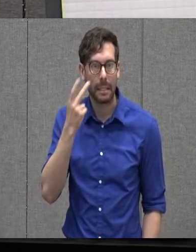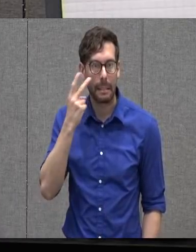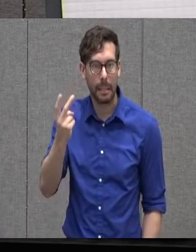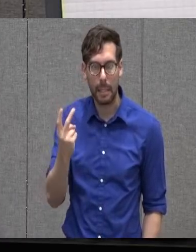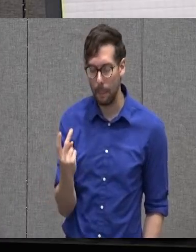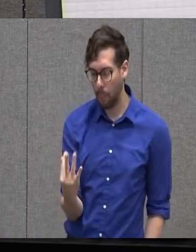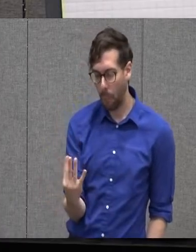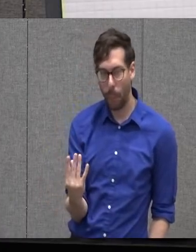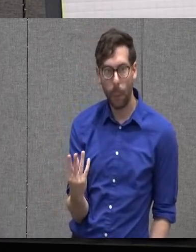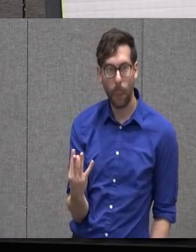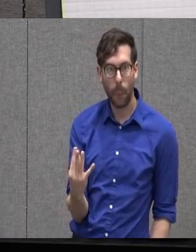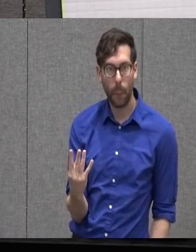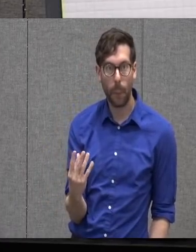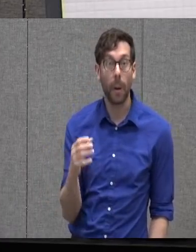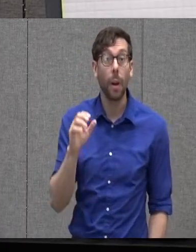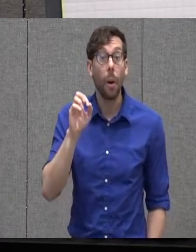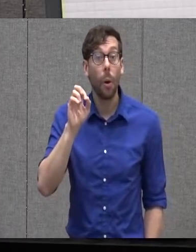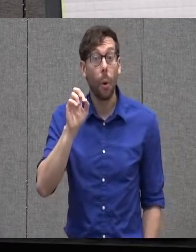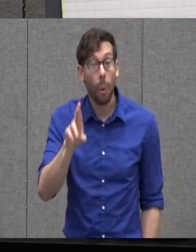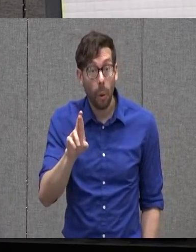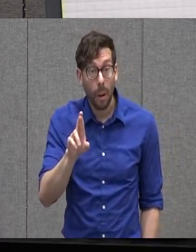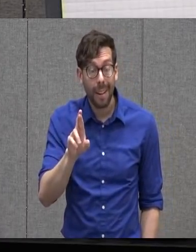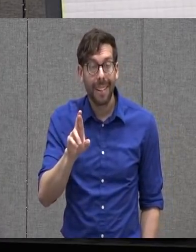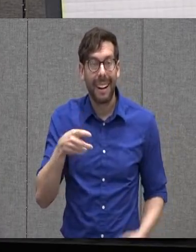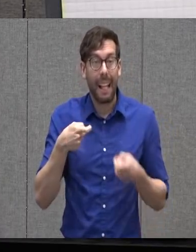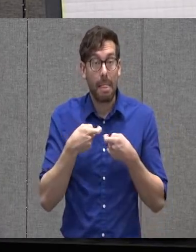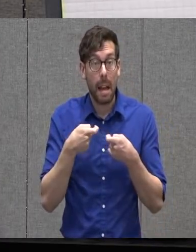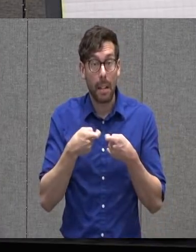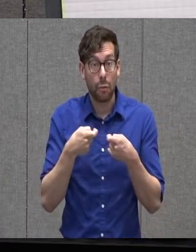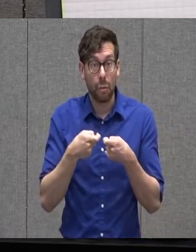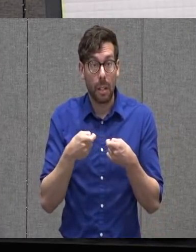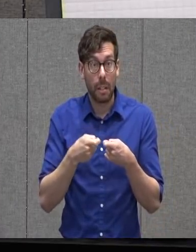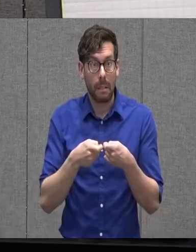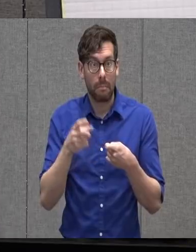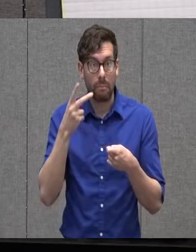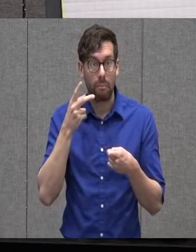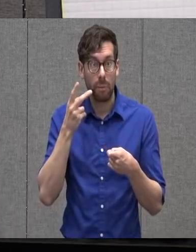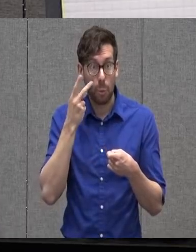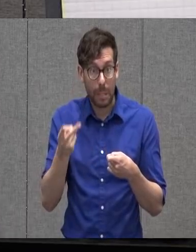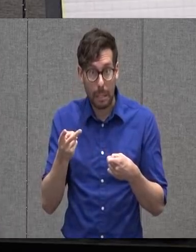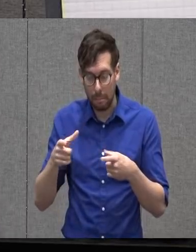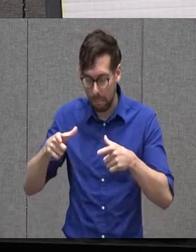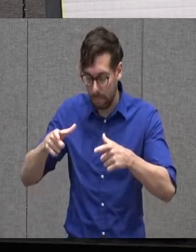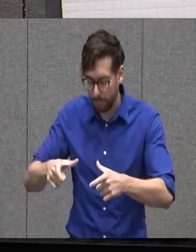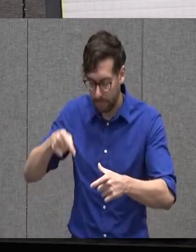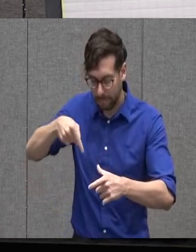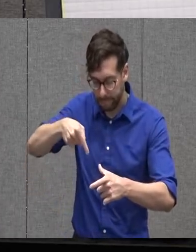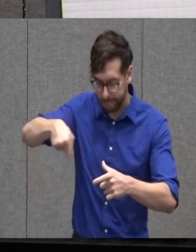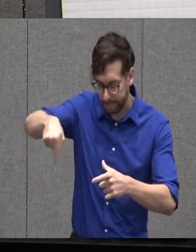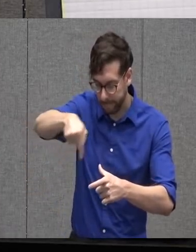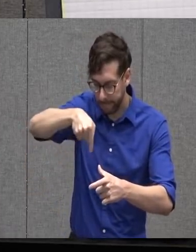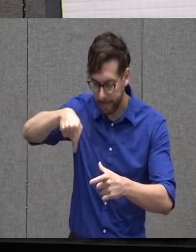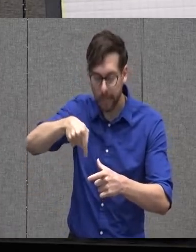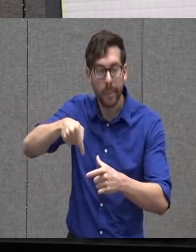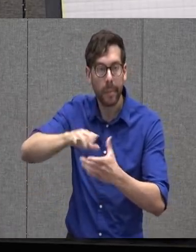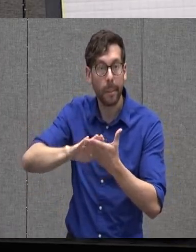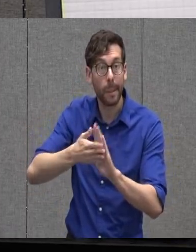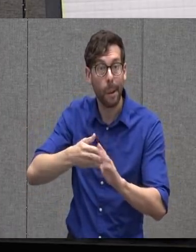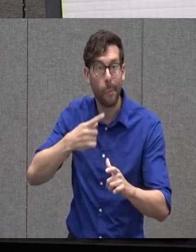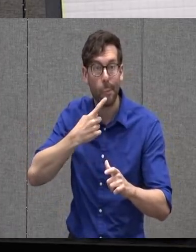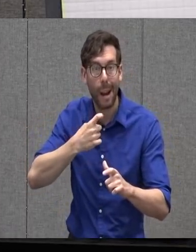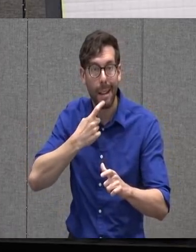we need to wait and see for the stovetop to turn red. We can also maybe have